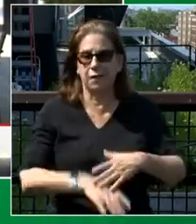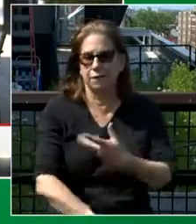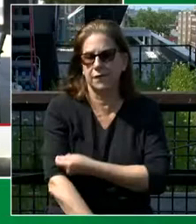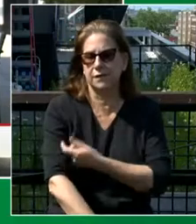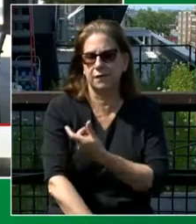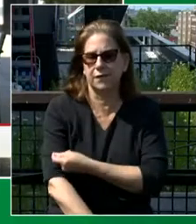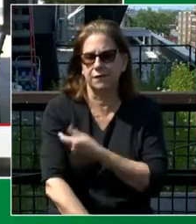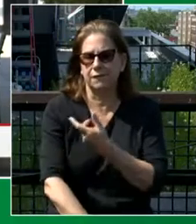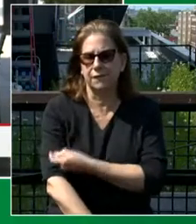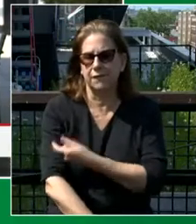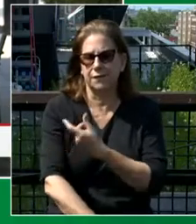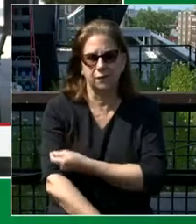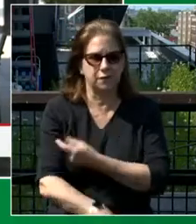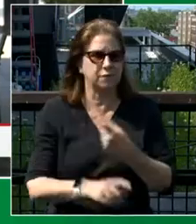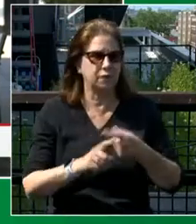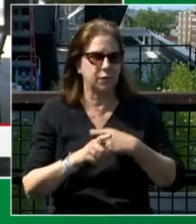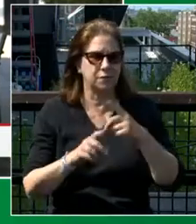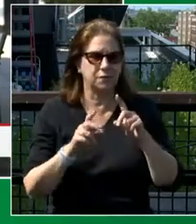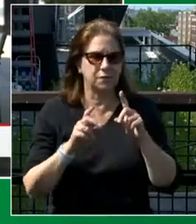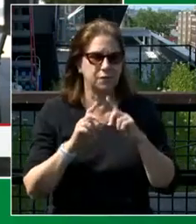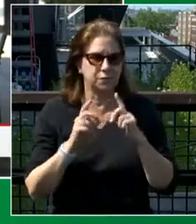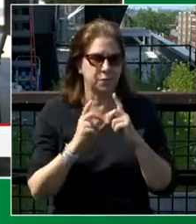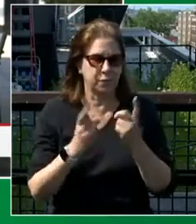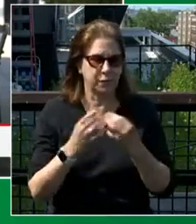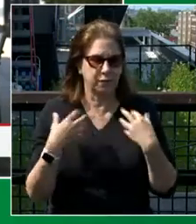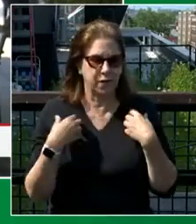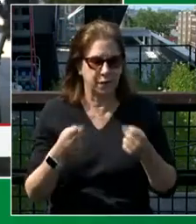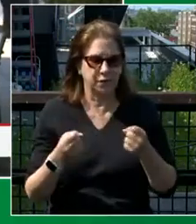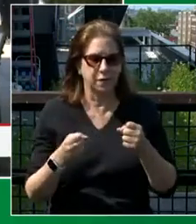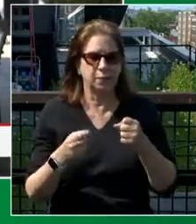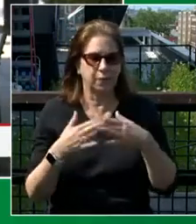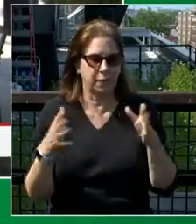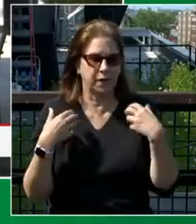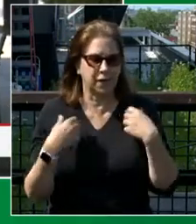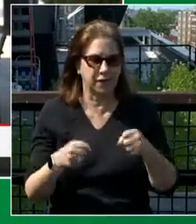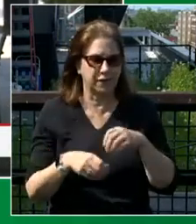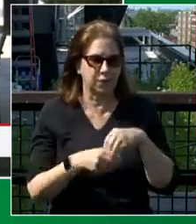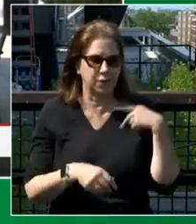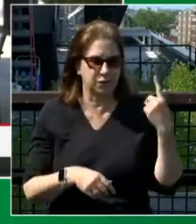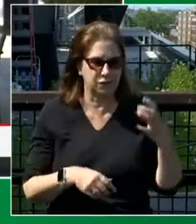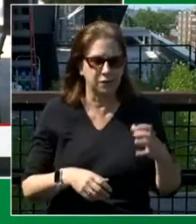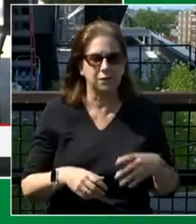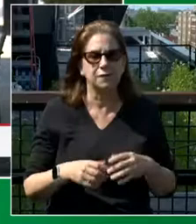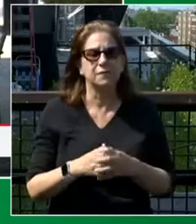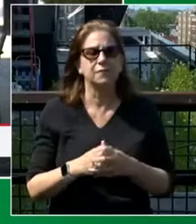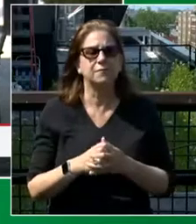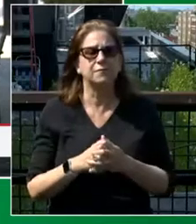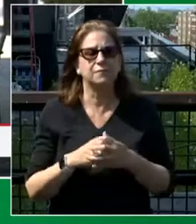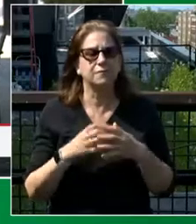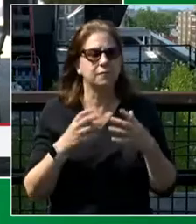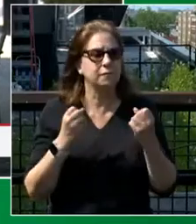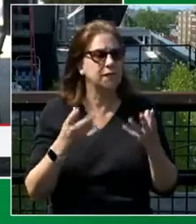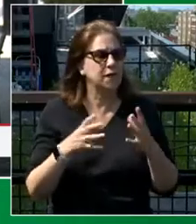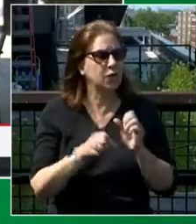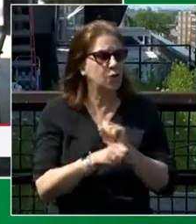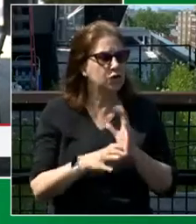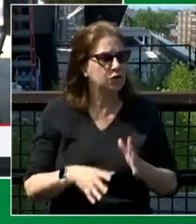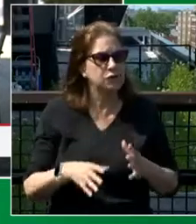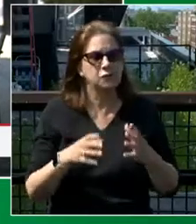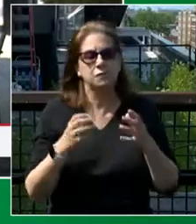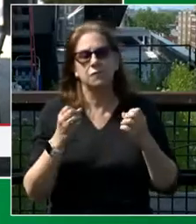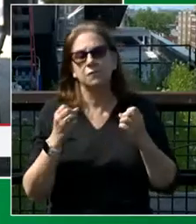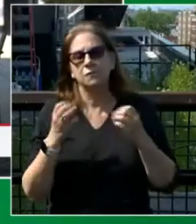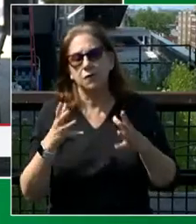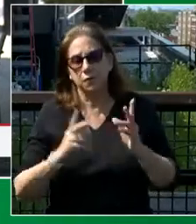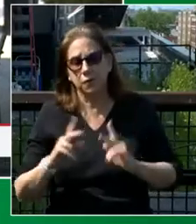an opportunity for organizations as well as employers to reach out to DC Health to do vaccine clinics with